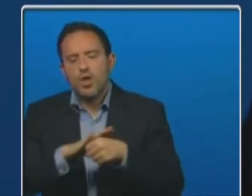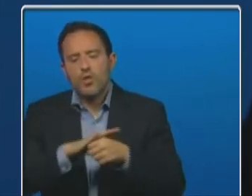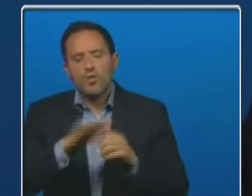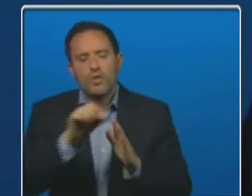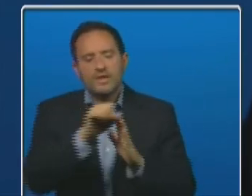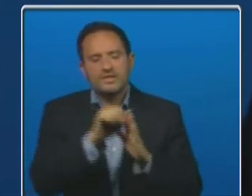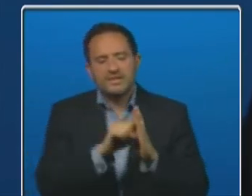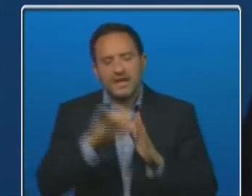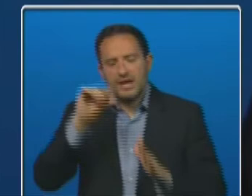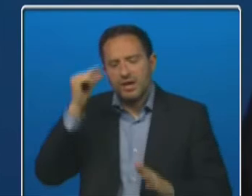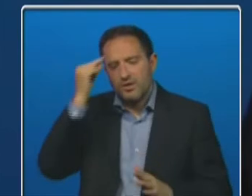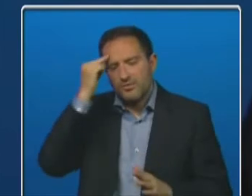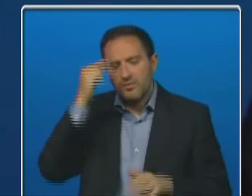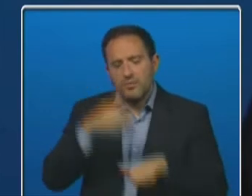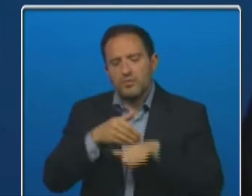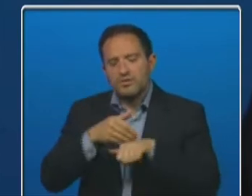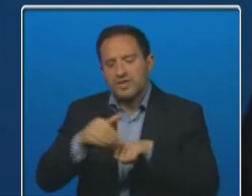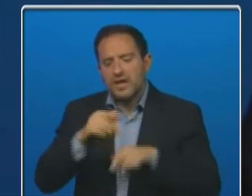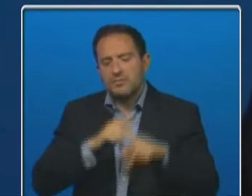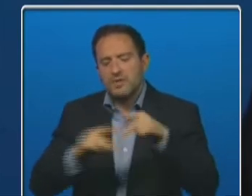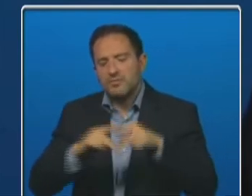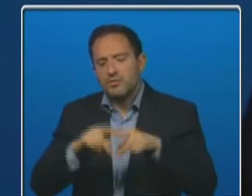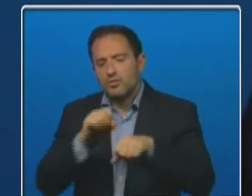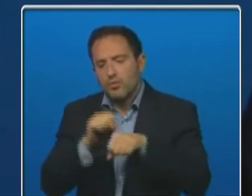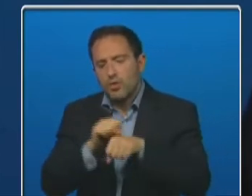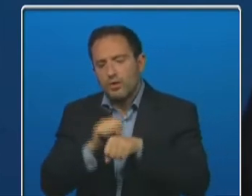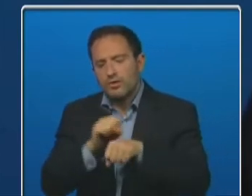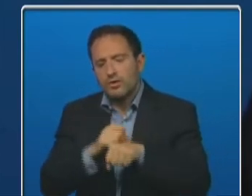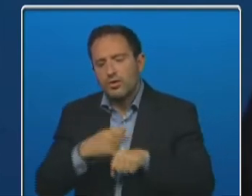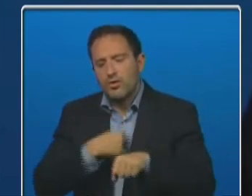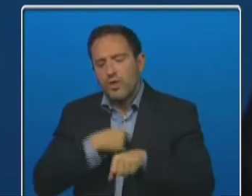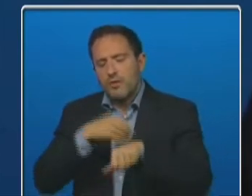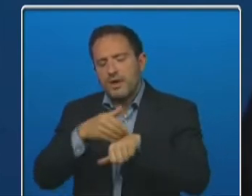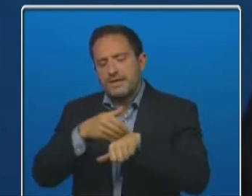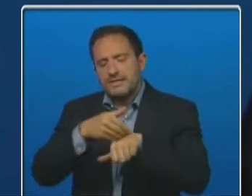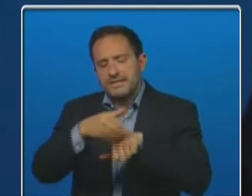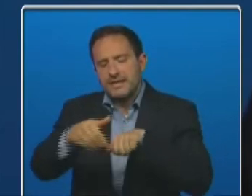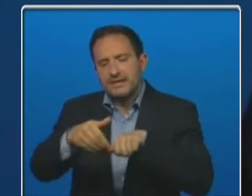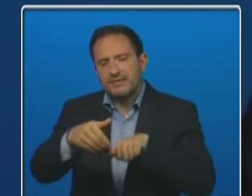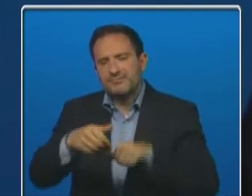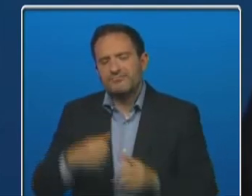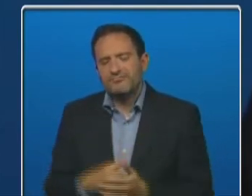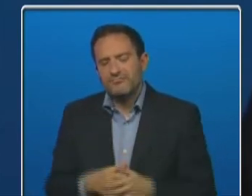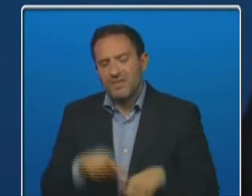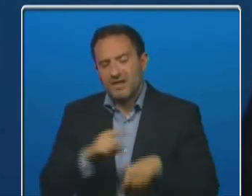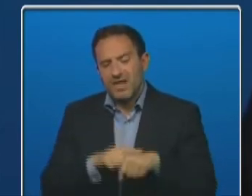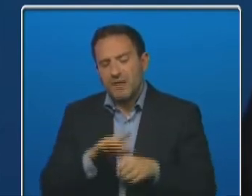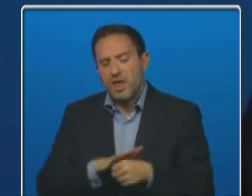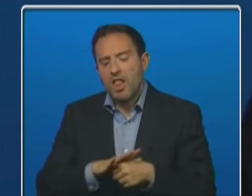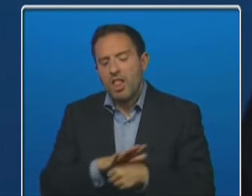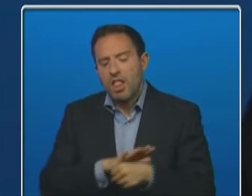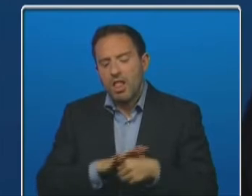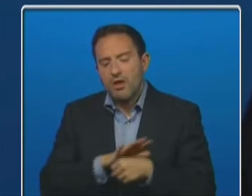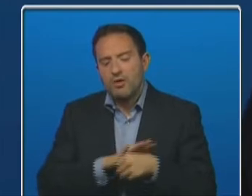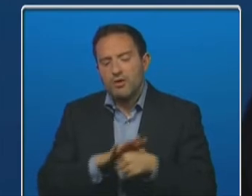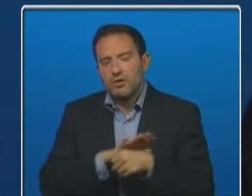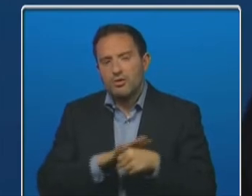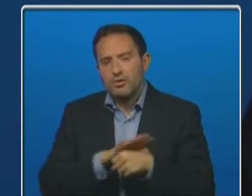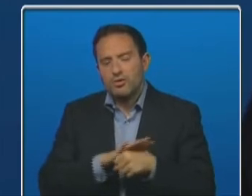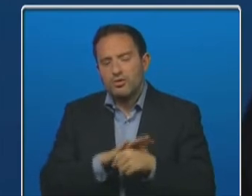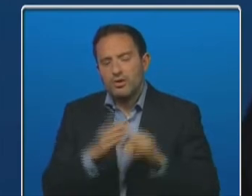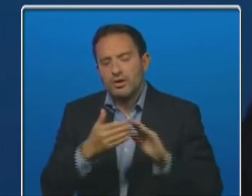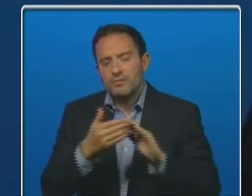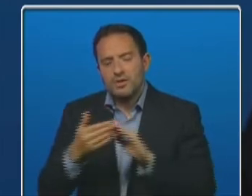when we sent people out into the field, we were sending them out at a time when the local community would